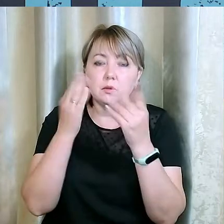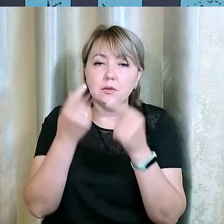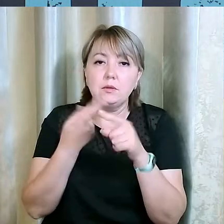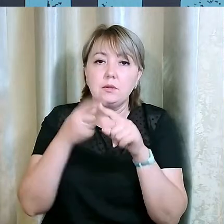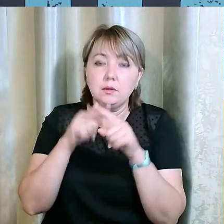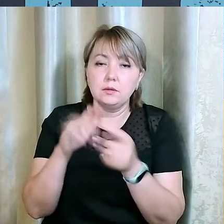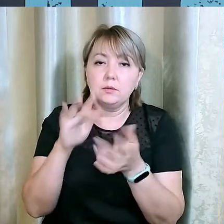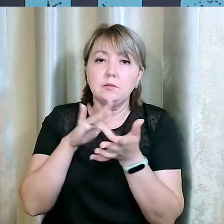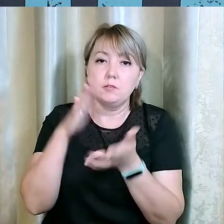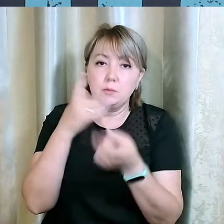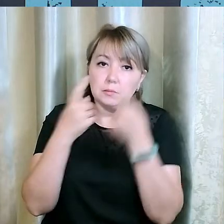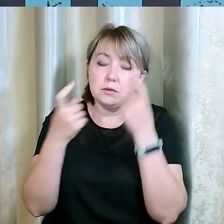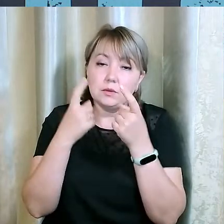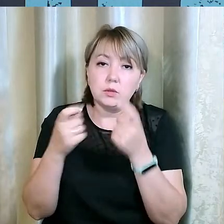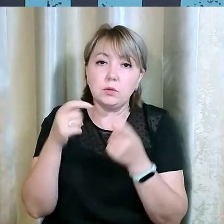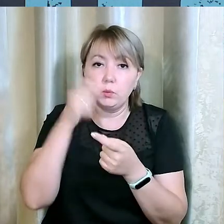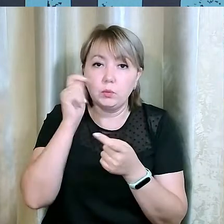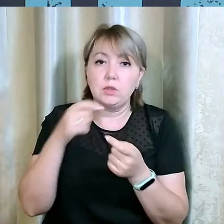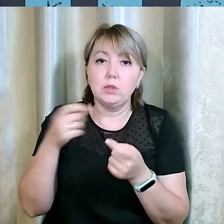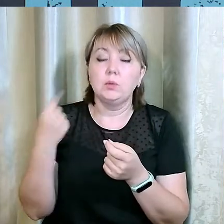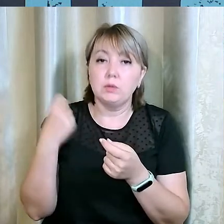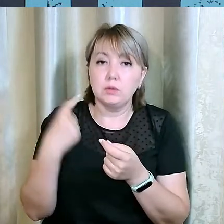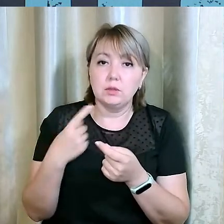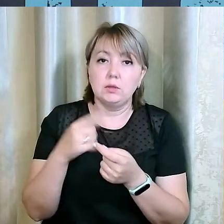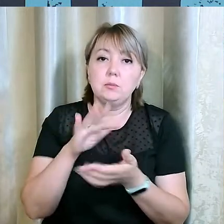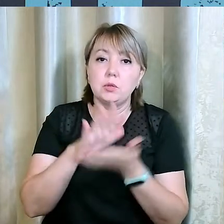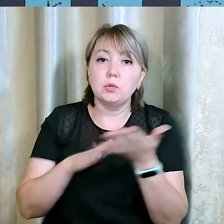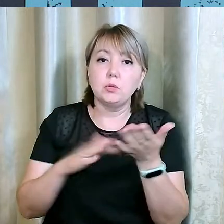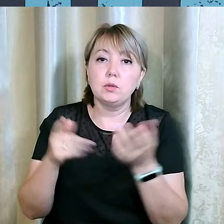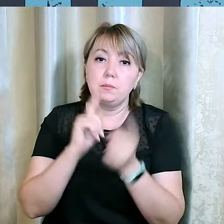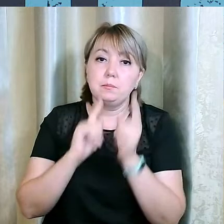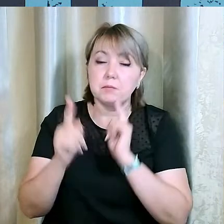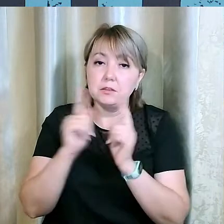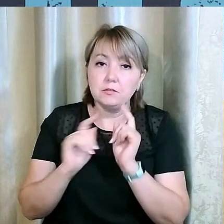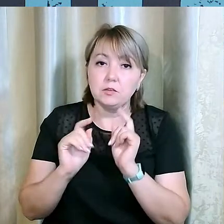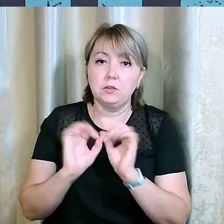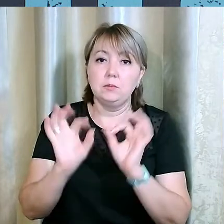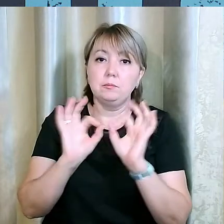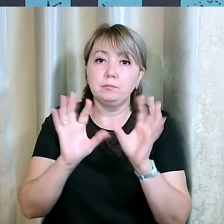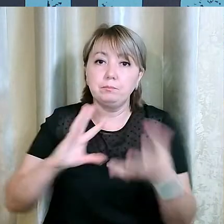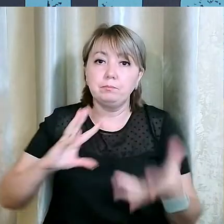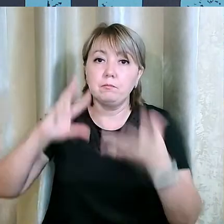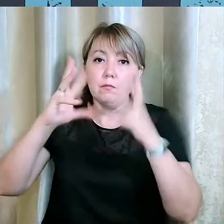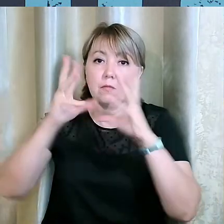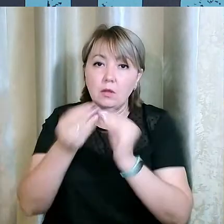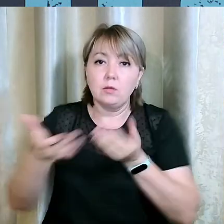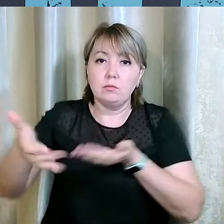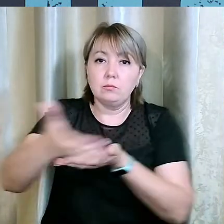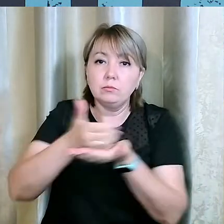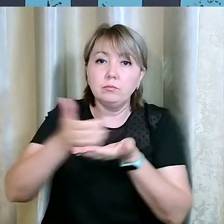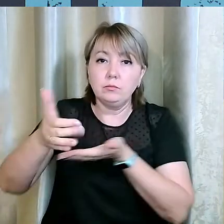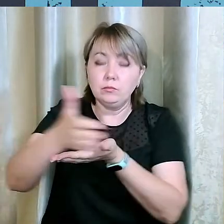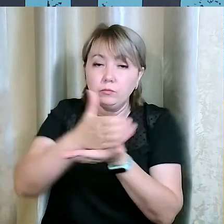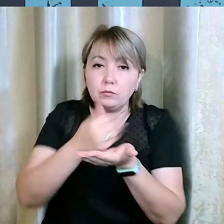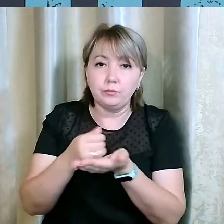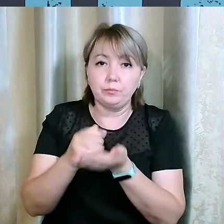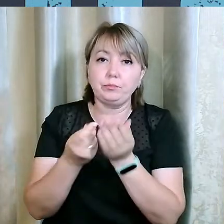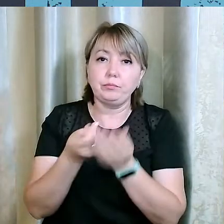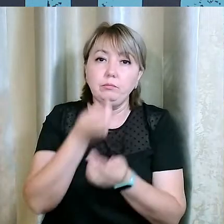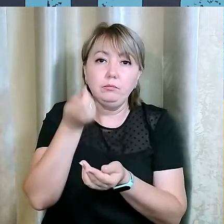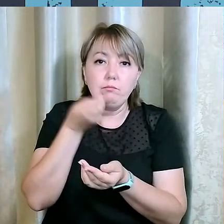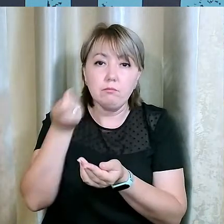Good afternoon, this is Media Center Ukraine, Odesa. We continue for today, and our current briefing is dedicated to the